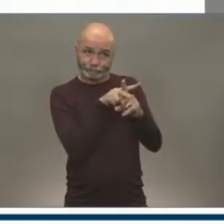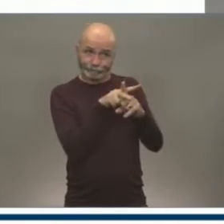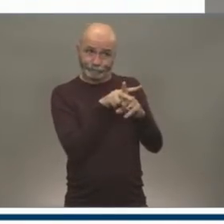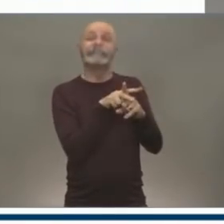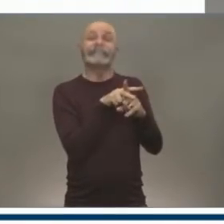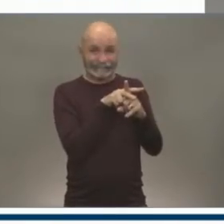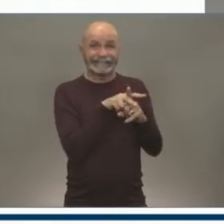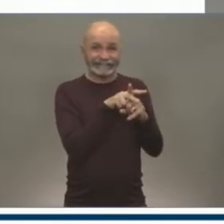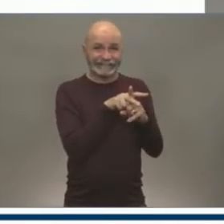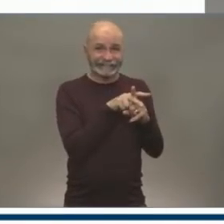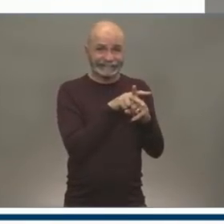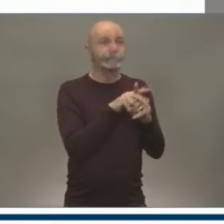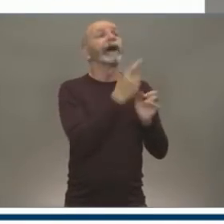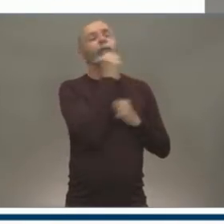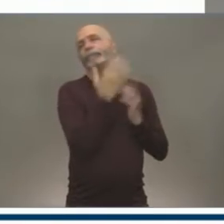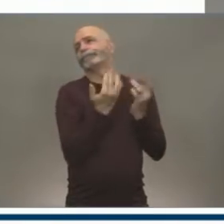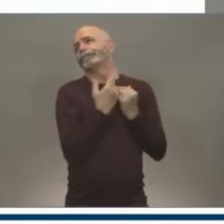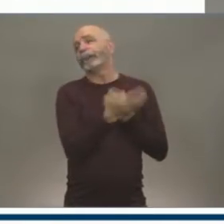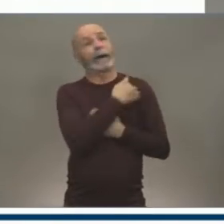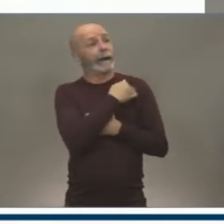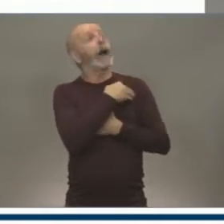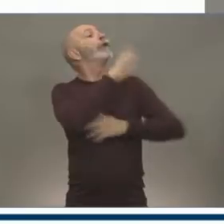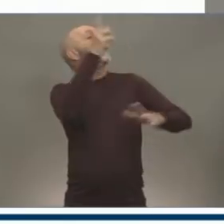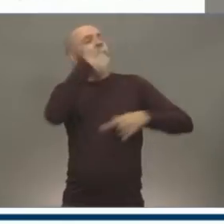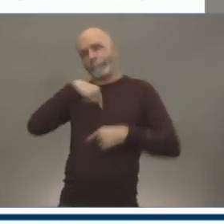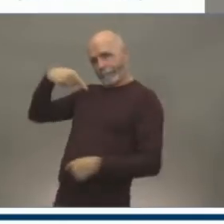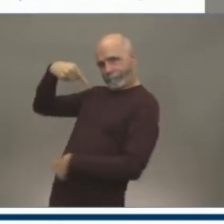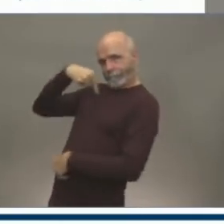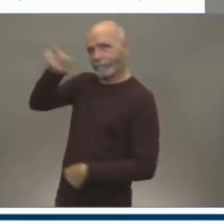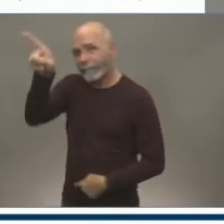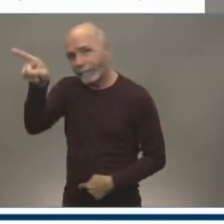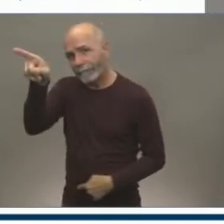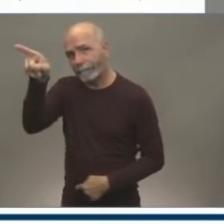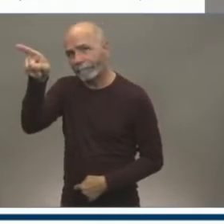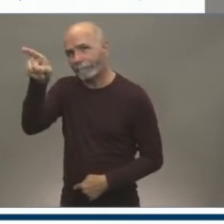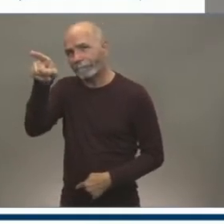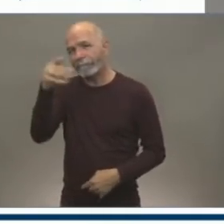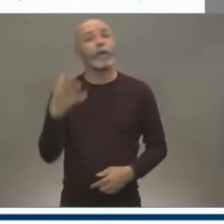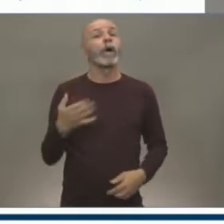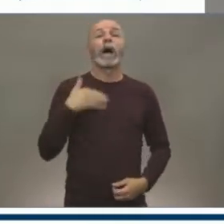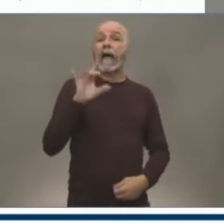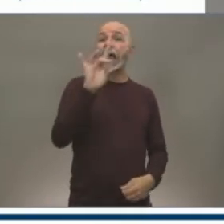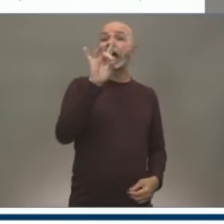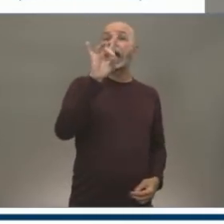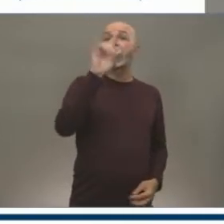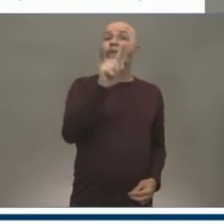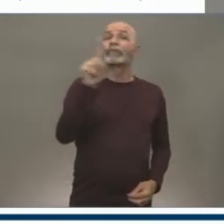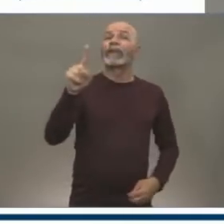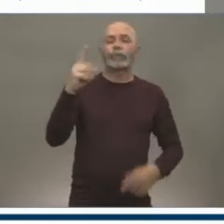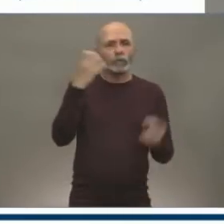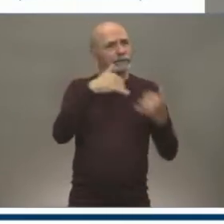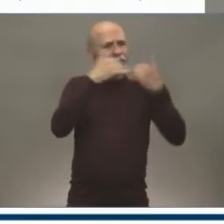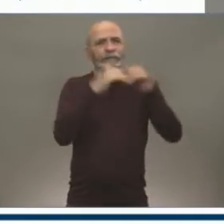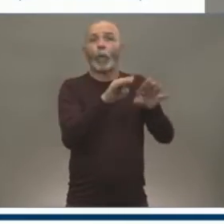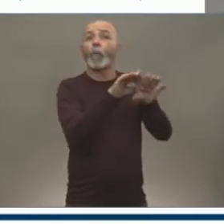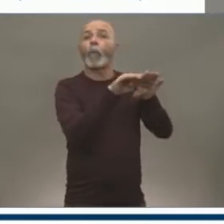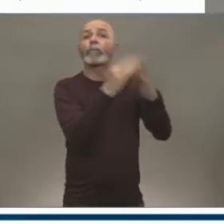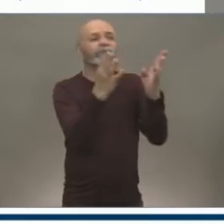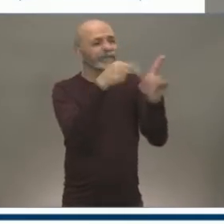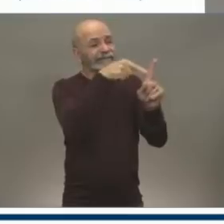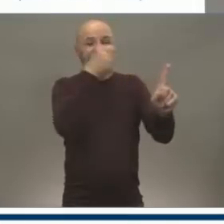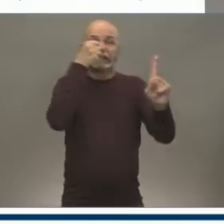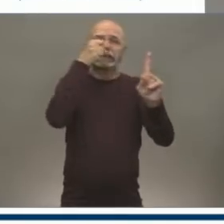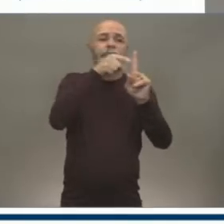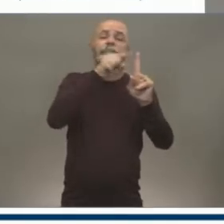811, the line and the staff available to deal with more urgent issues and to book tests for people who do not have access